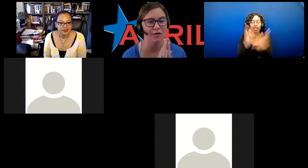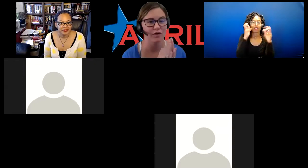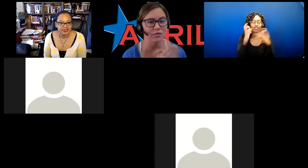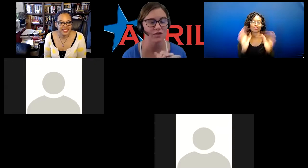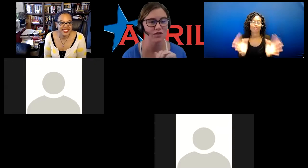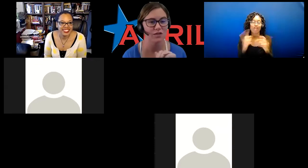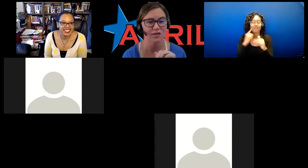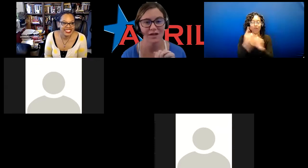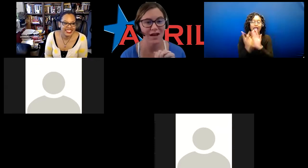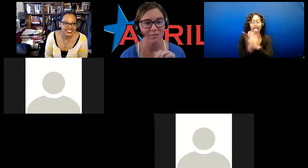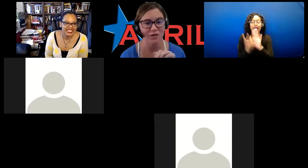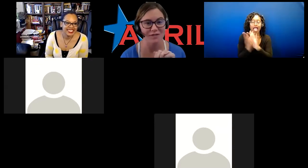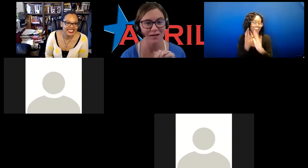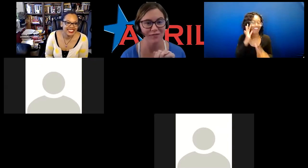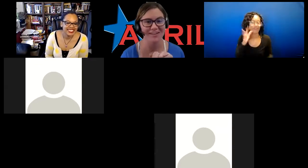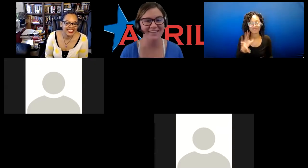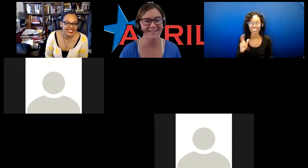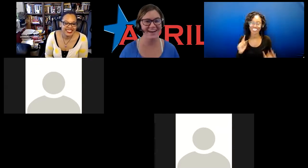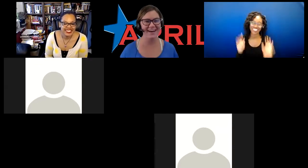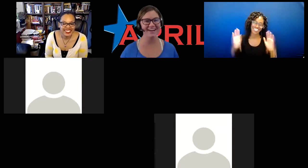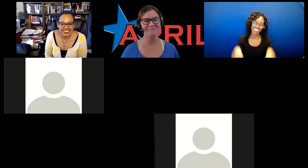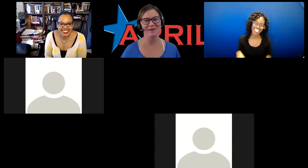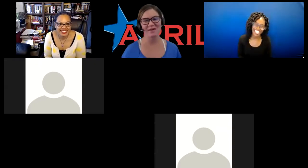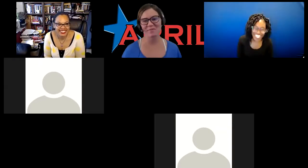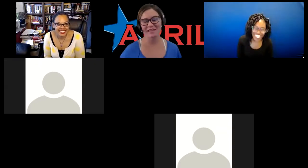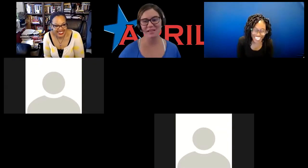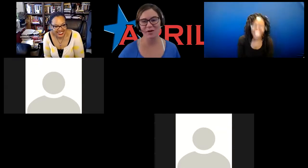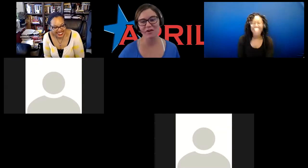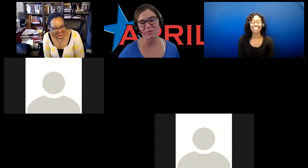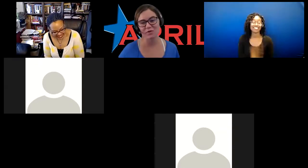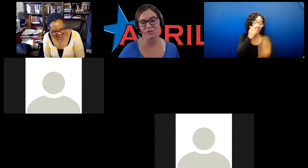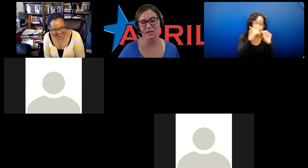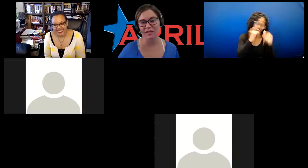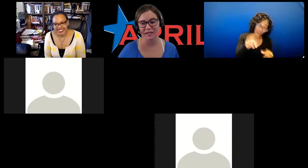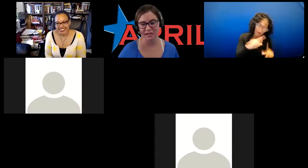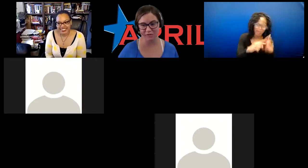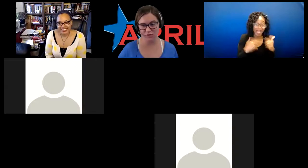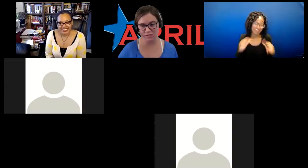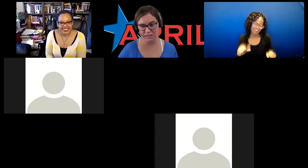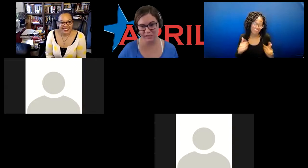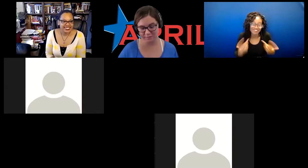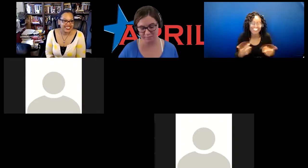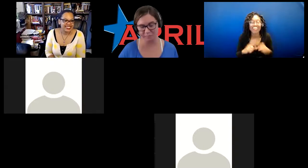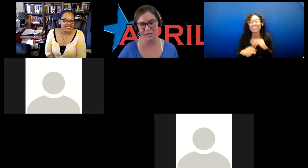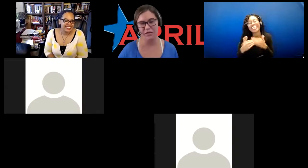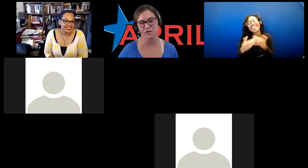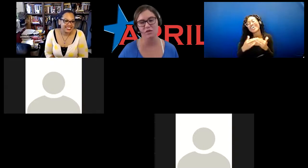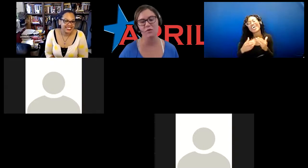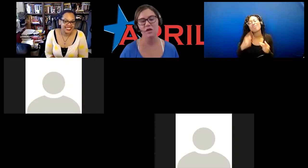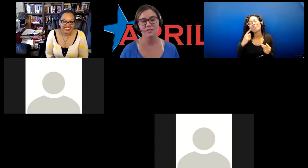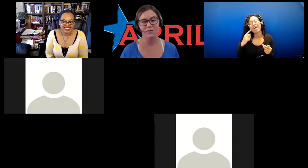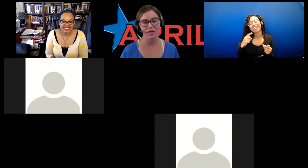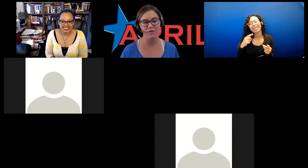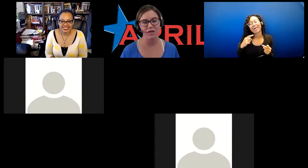for hours, which I'm sure it's not fun. But thank you all. I hope you enjoyed it. Again, if you'll just take a minute or